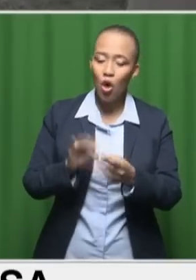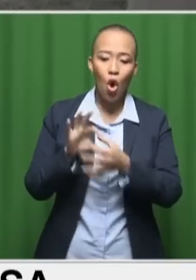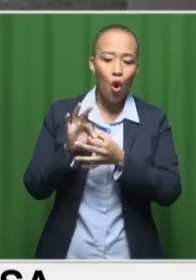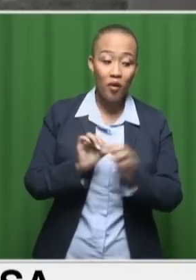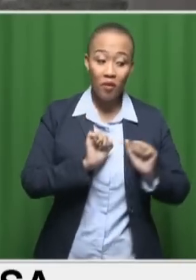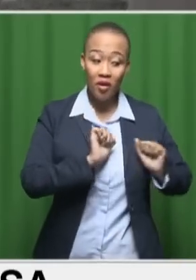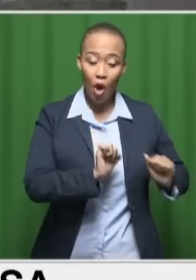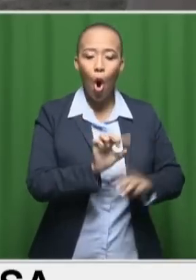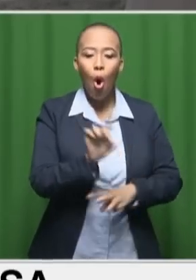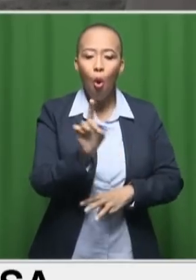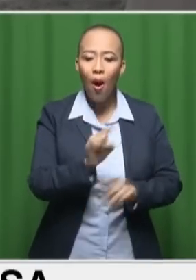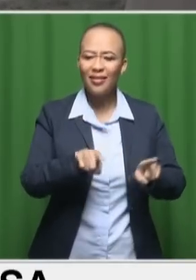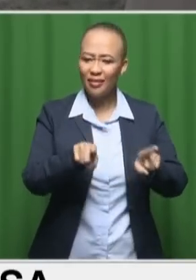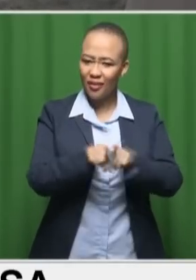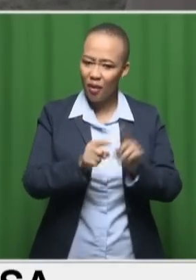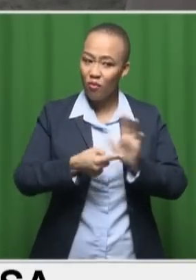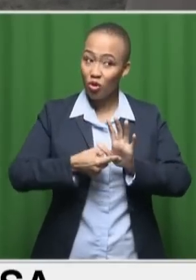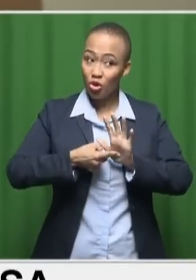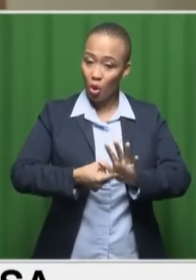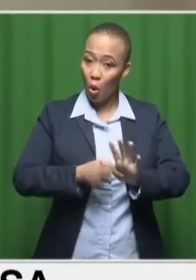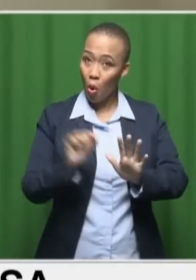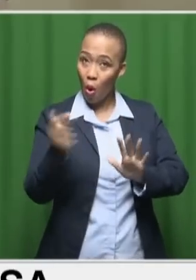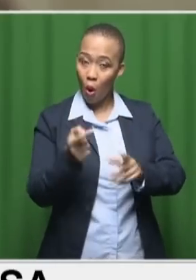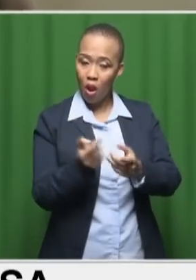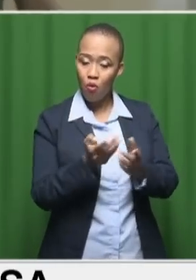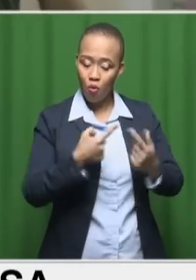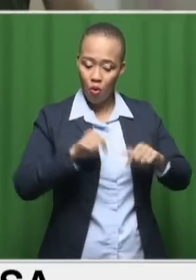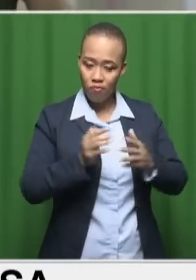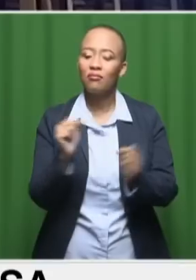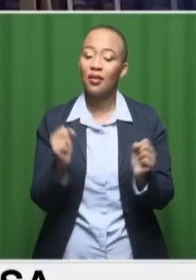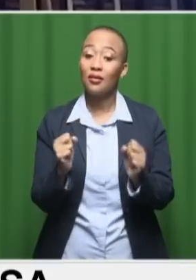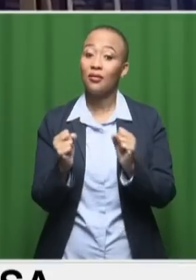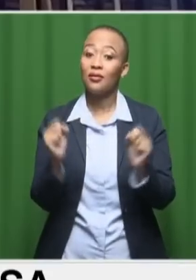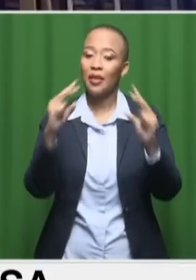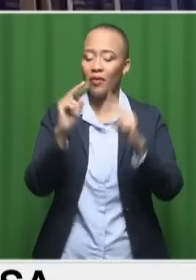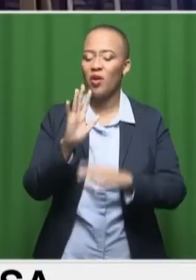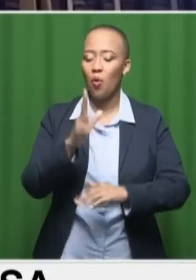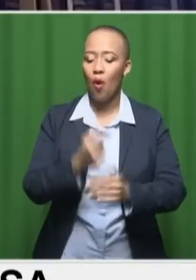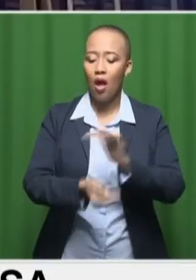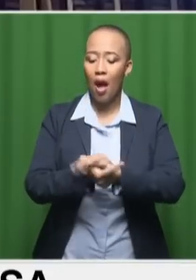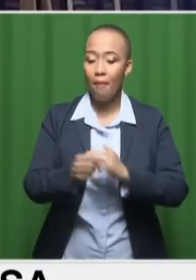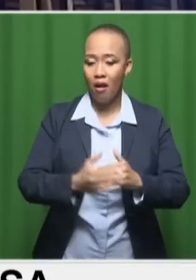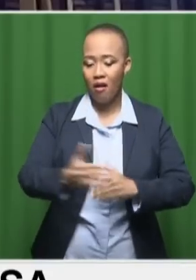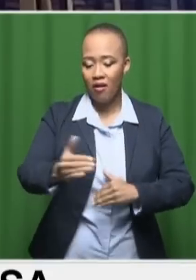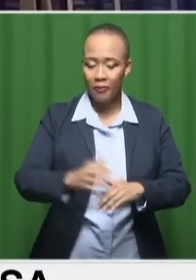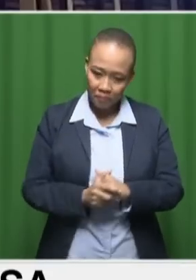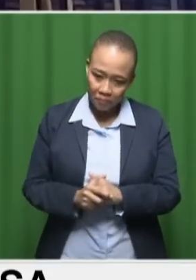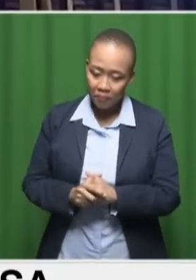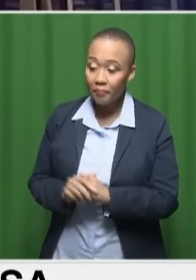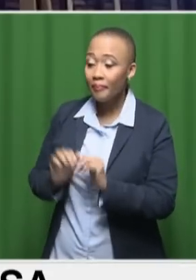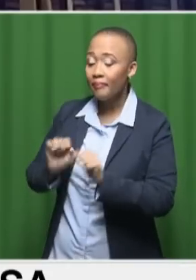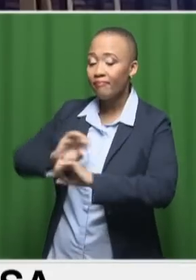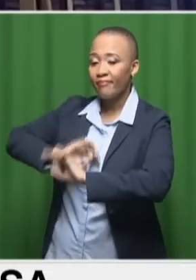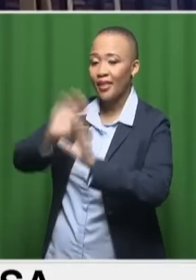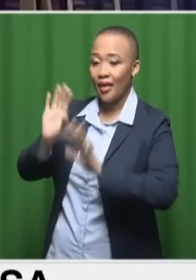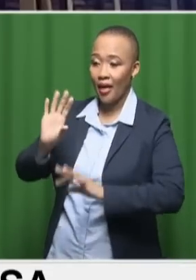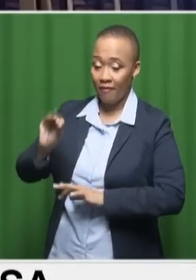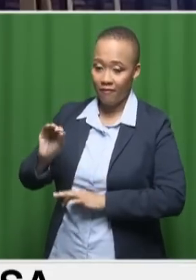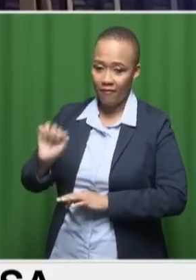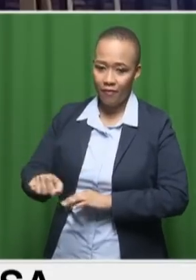position, knowing that South Africa would have to arrest Vladimir Putin, it does create a number of questions about that friendship